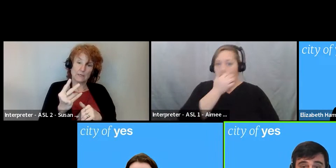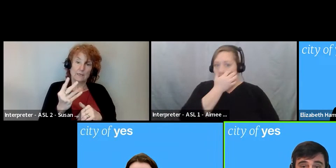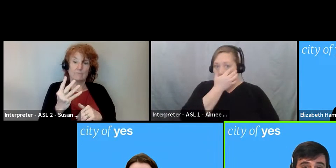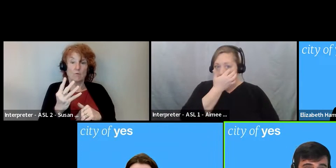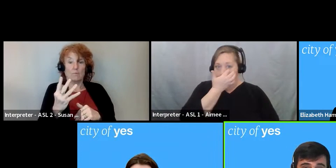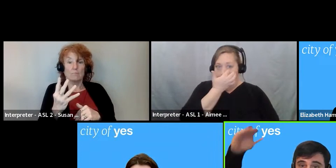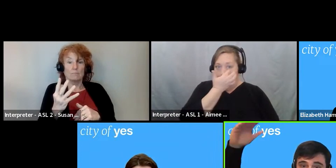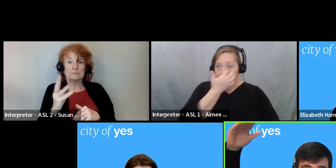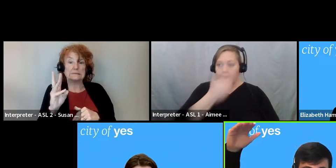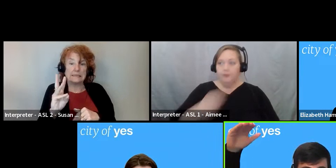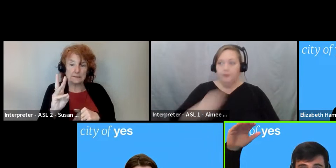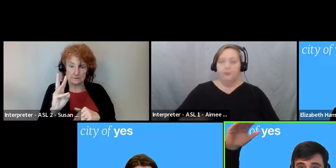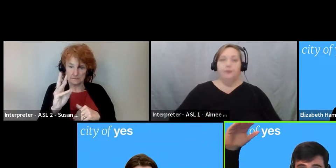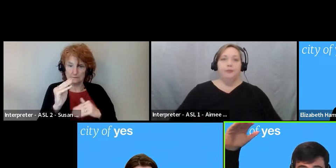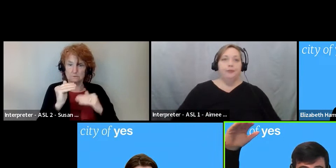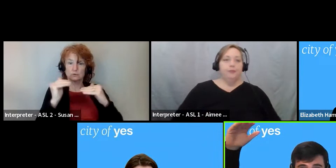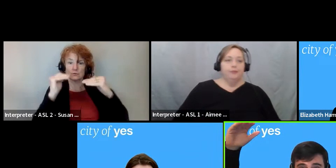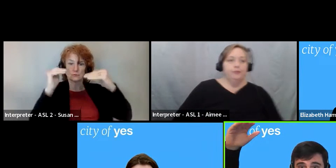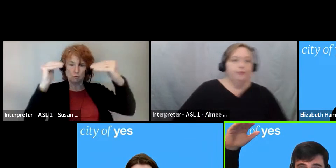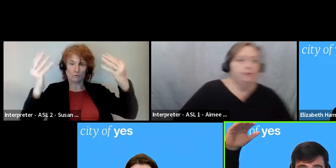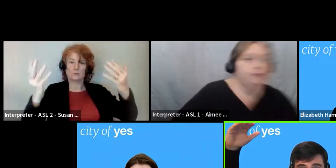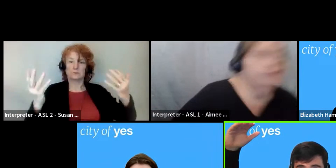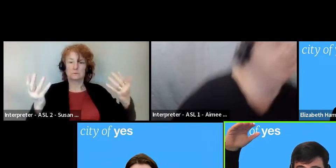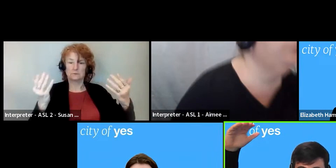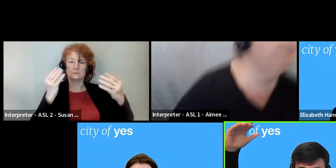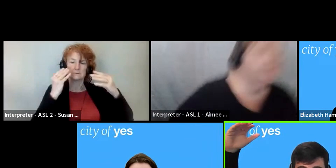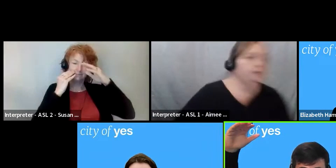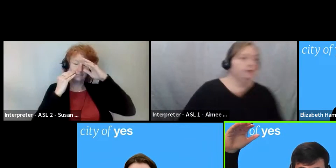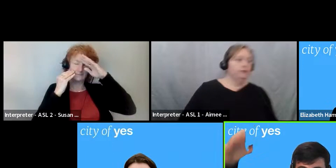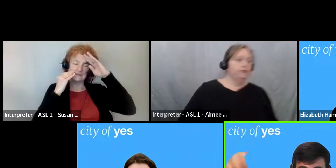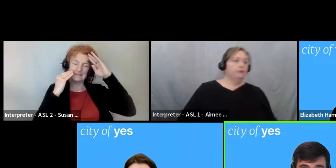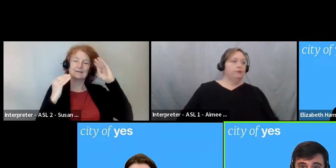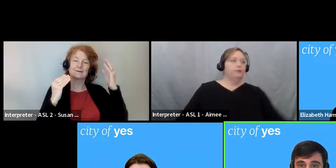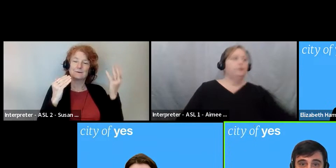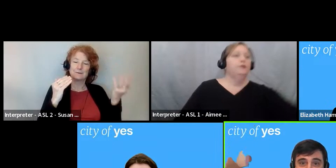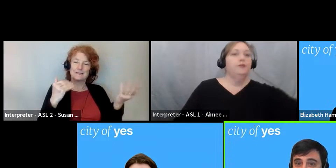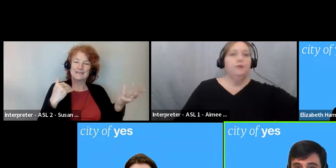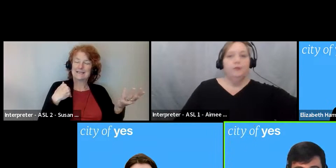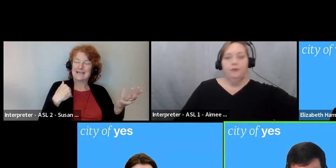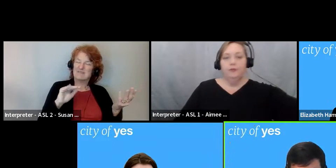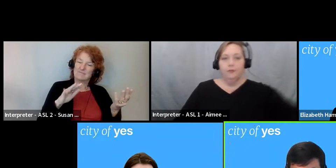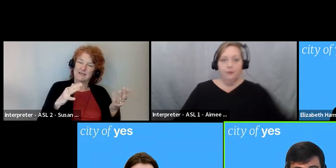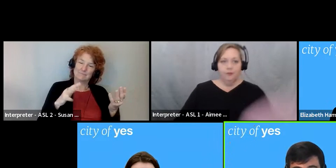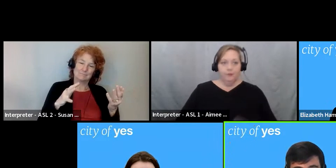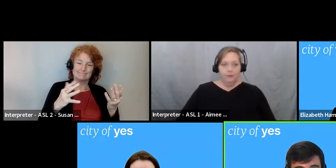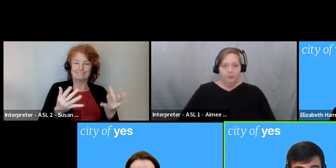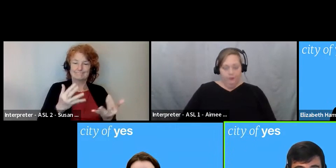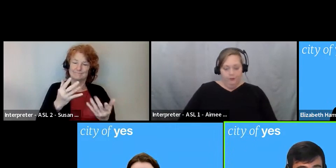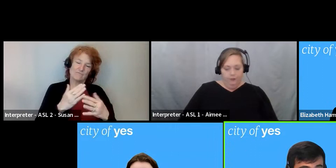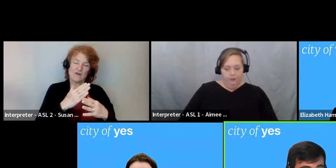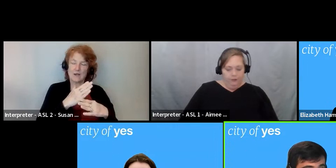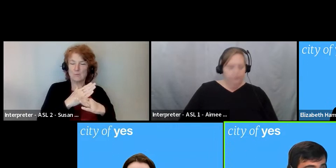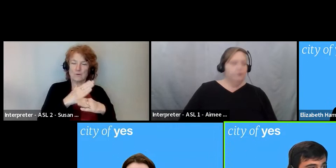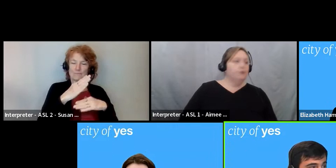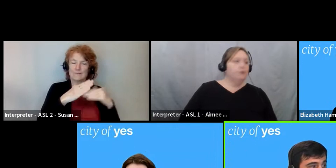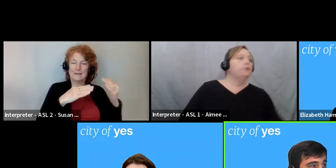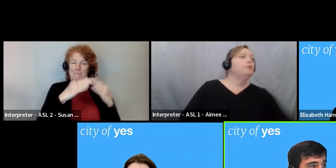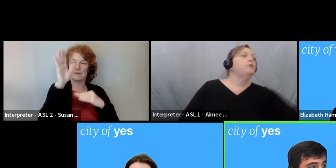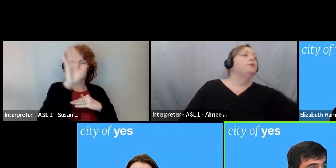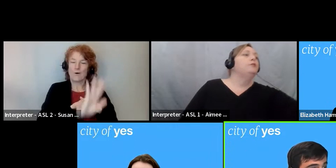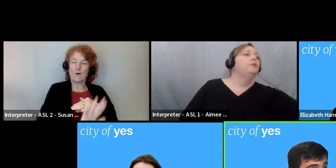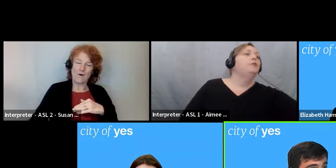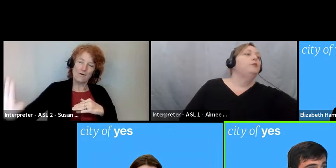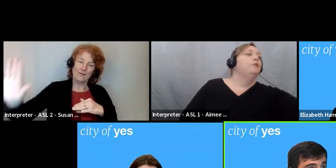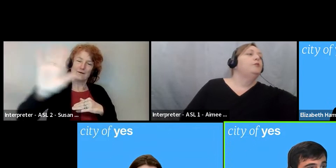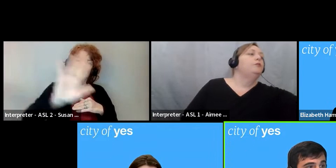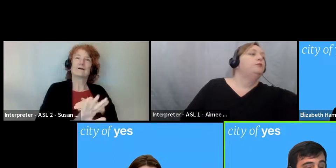lot of those have that like uniform 6-story semi-fireproof apartment building that was built everywhere in the 20s, 30s, and 40s and 50s in New